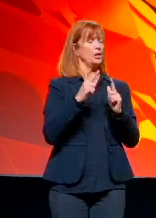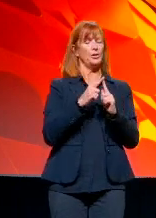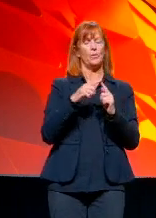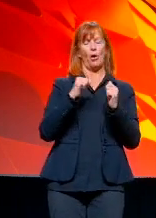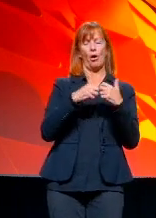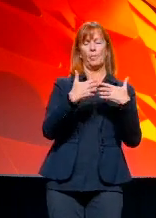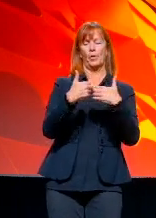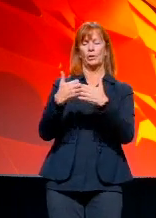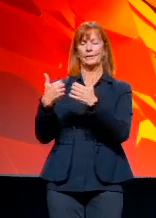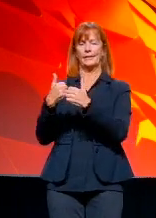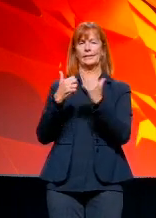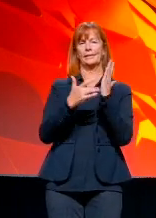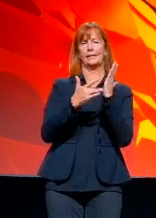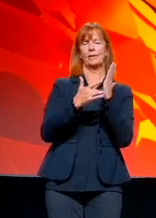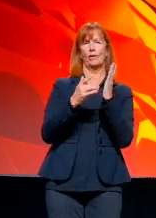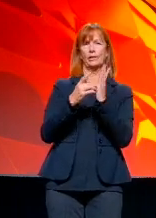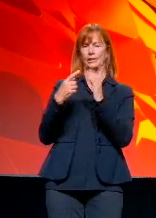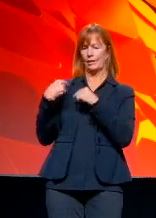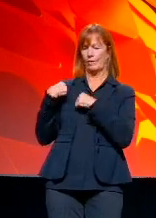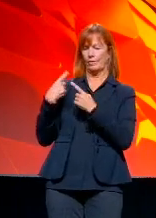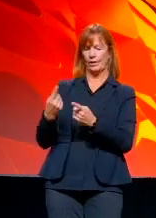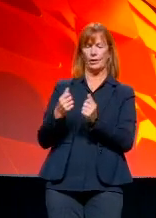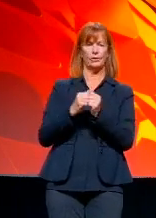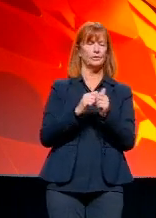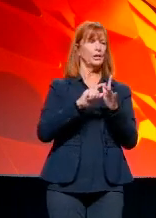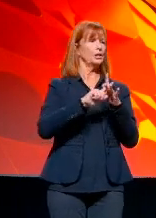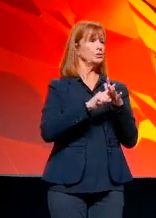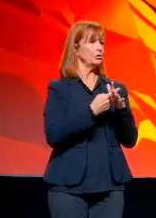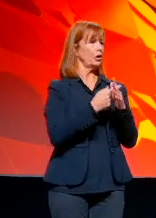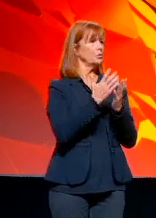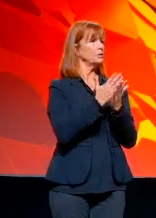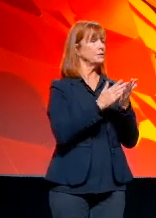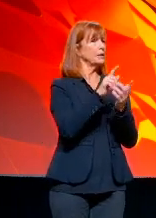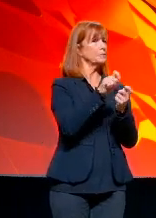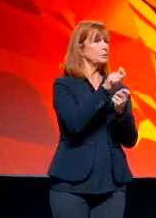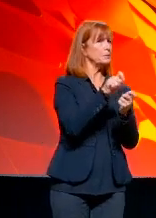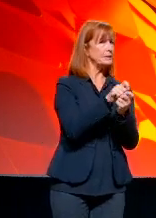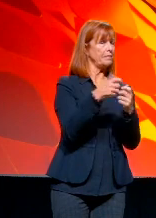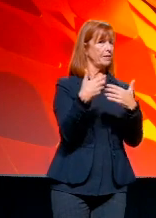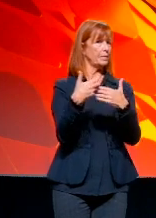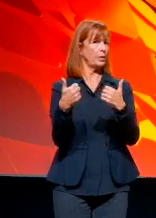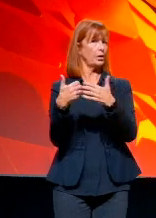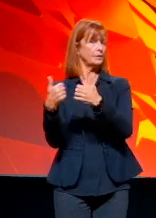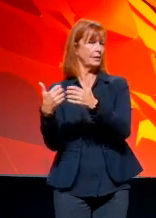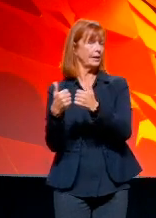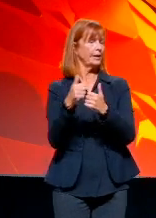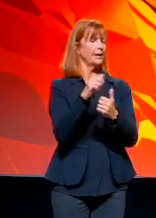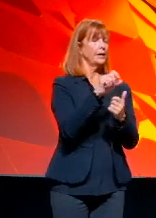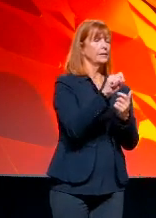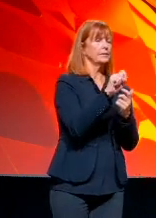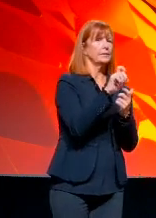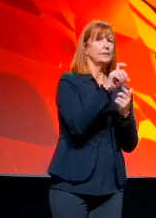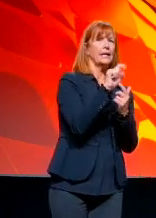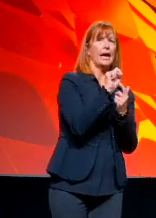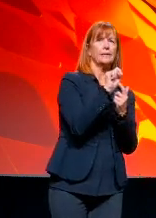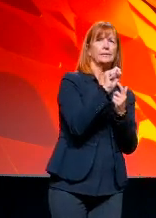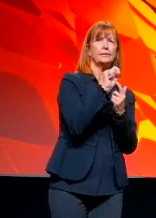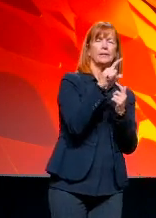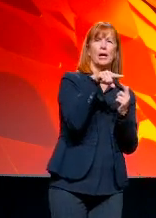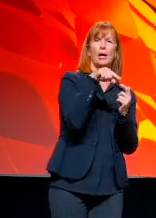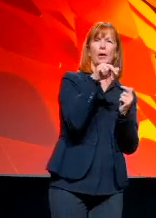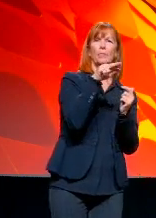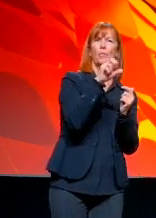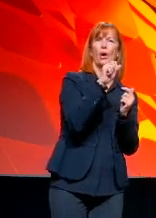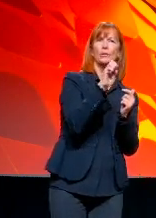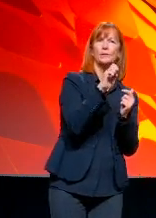the years, it started with some specific problem, like so text parsing. We parse English sentences